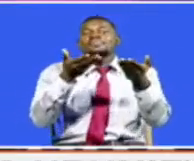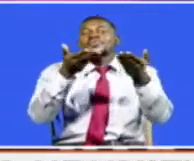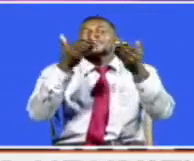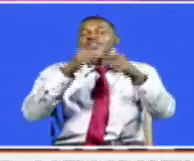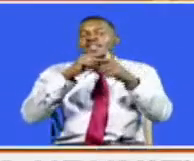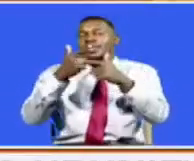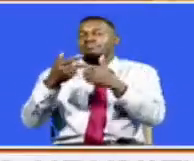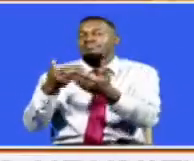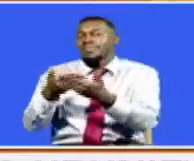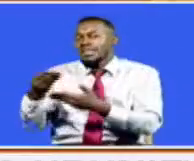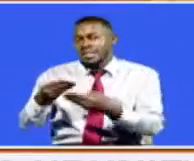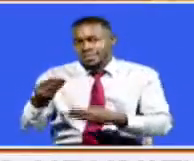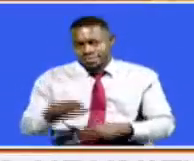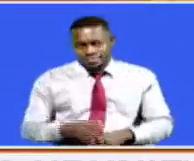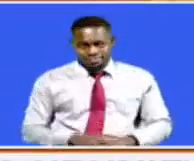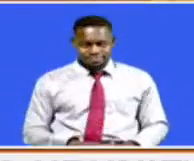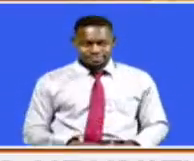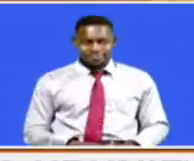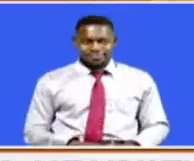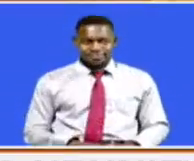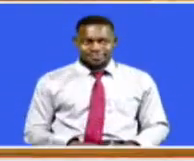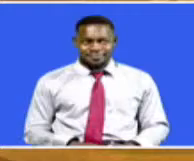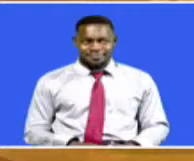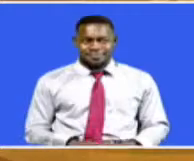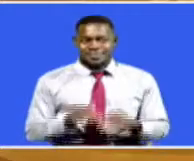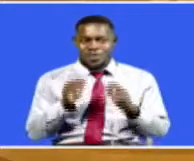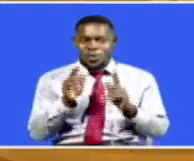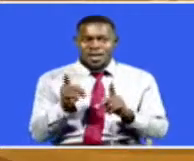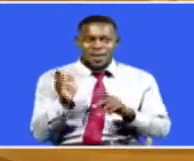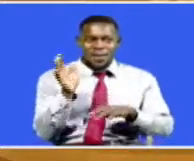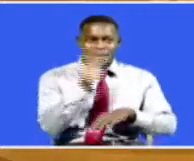commercialization. Naam, tukirejelea masuala ya elimu